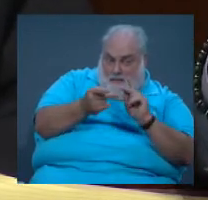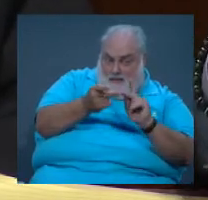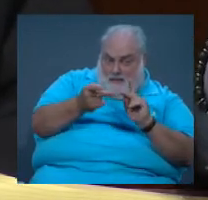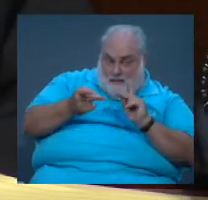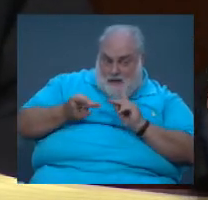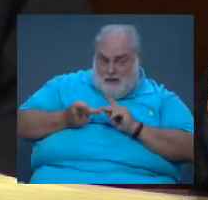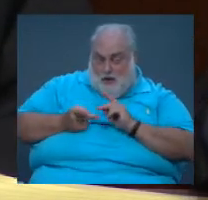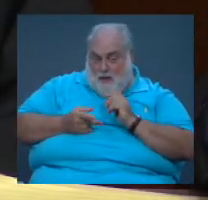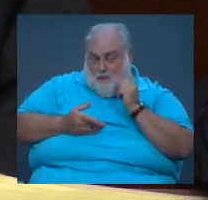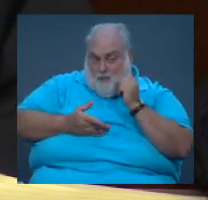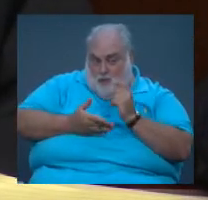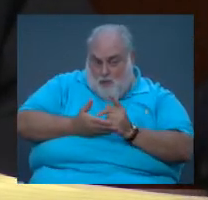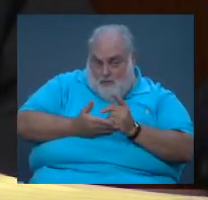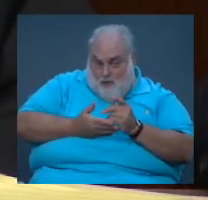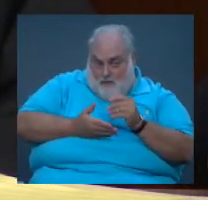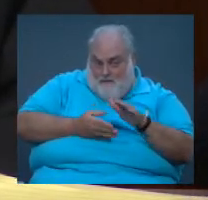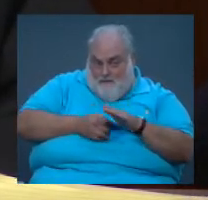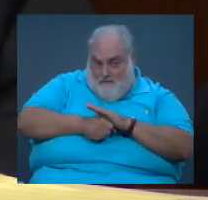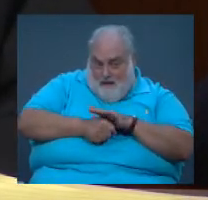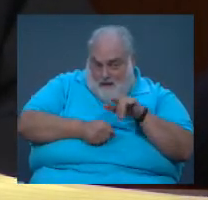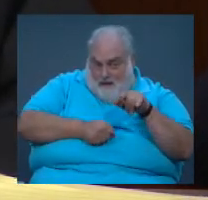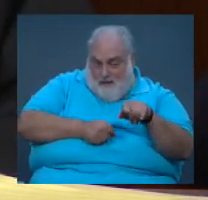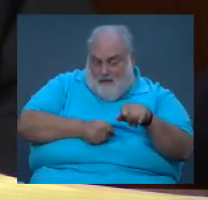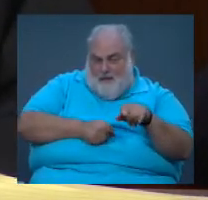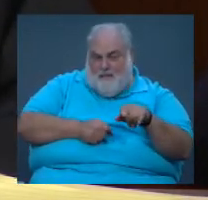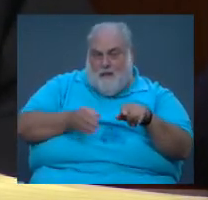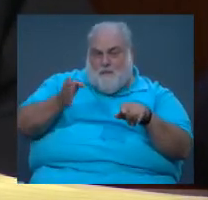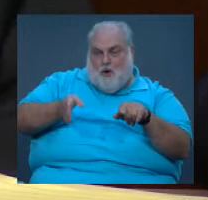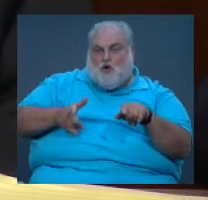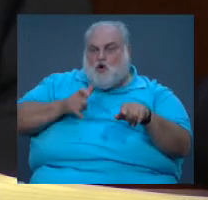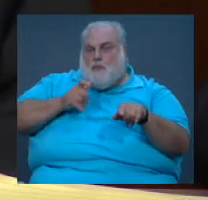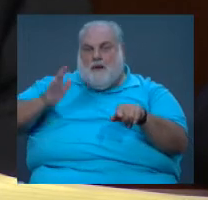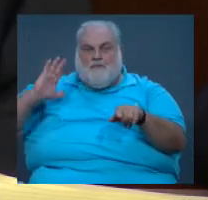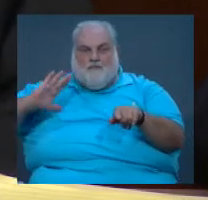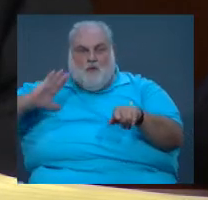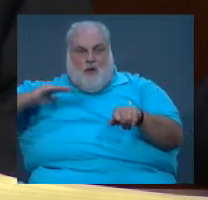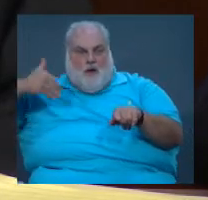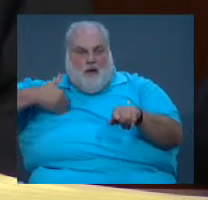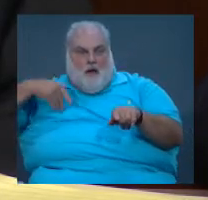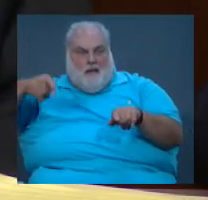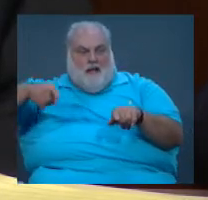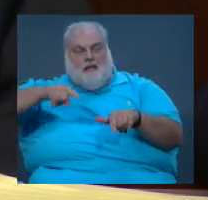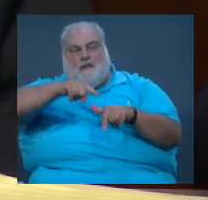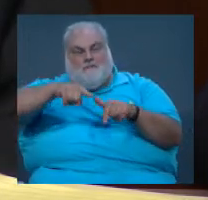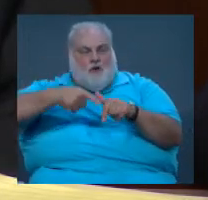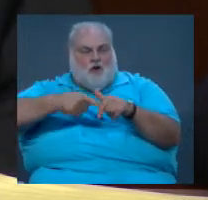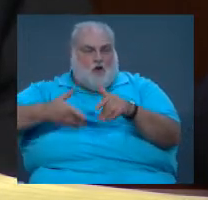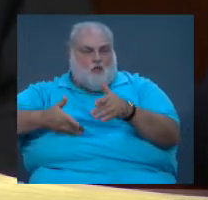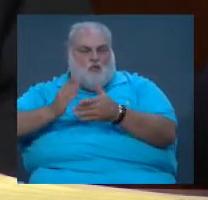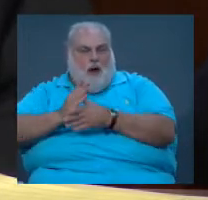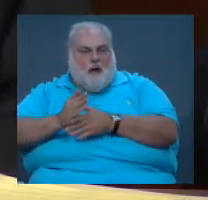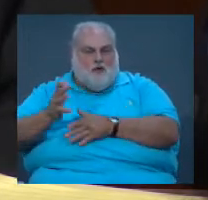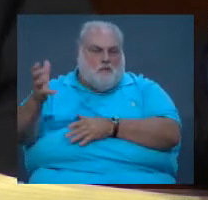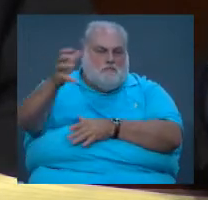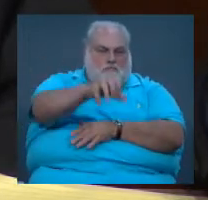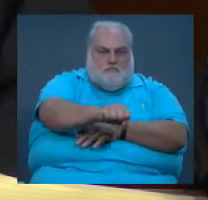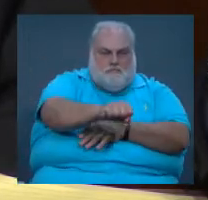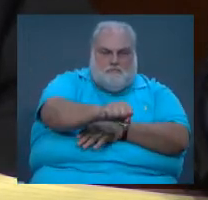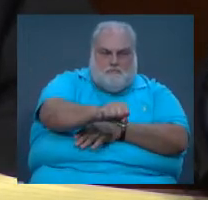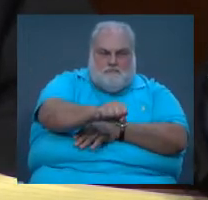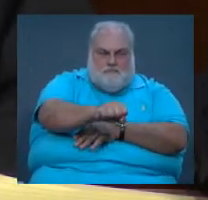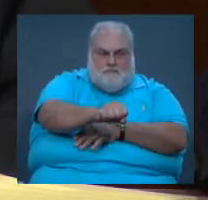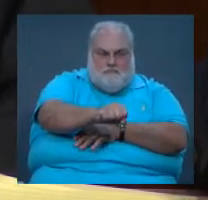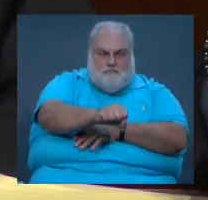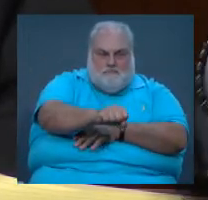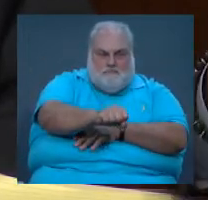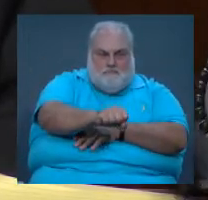given approval to fill that position, that person who was in that position has the first right of refusal. In other words, if